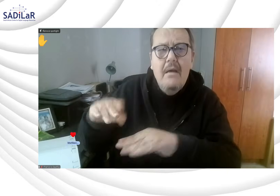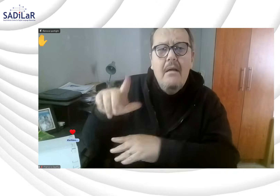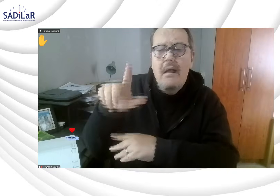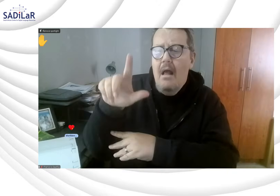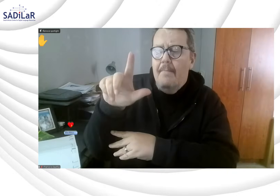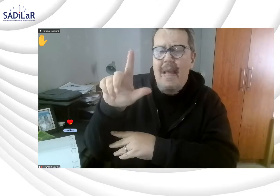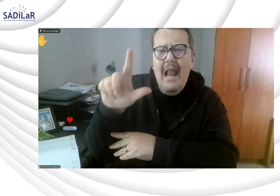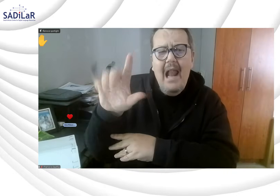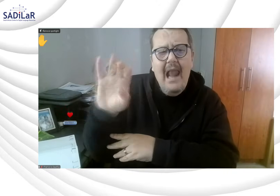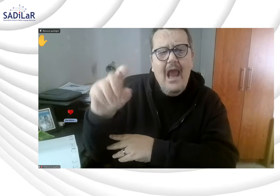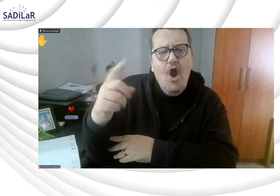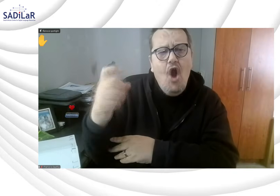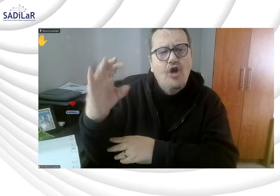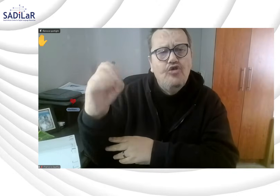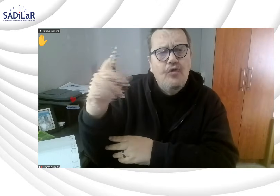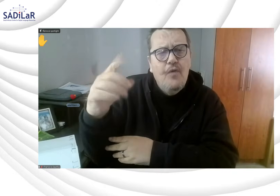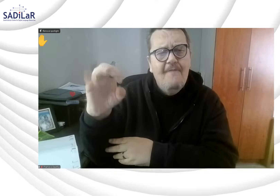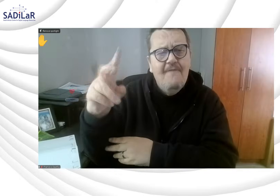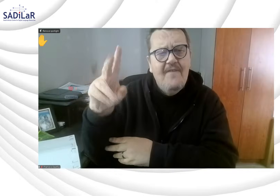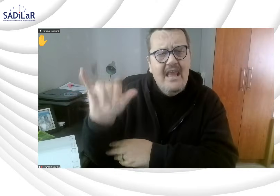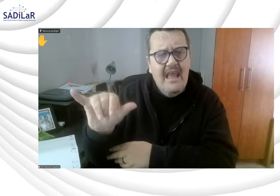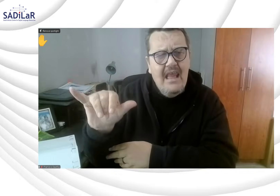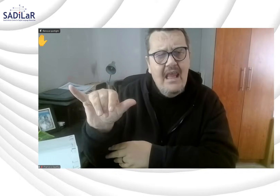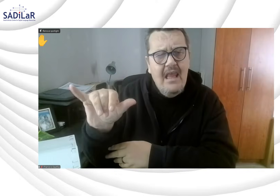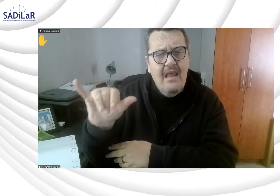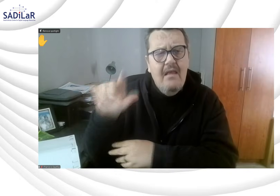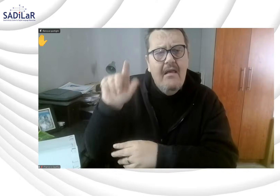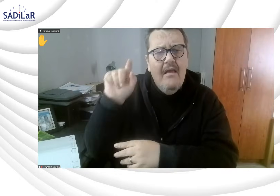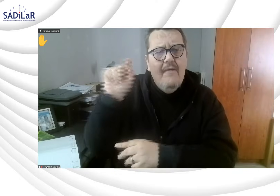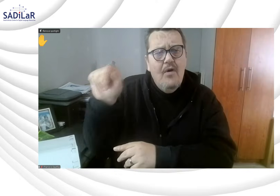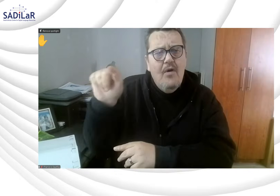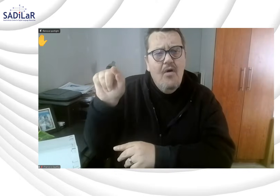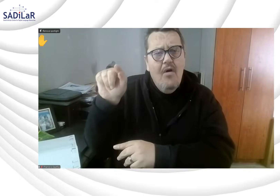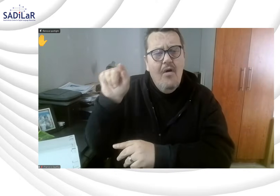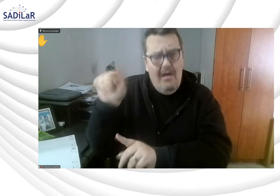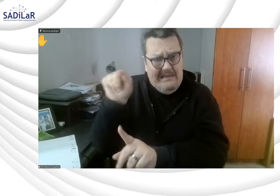to ask what has happened with PanSALB's